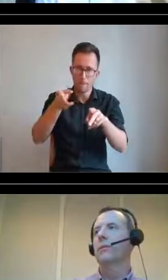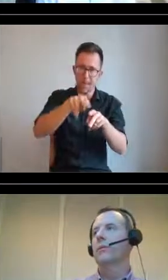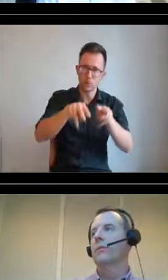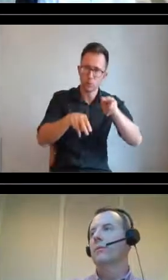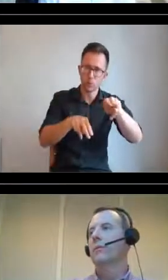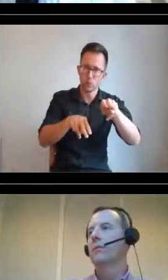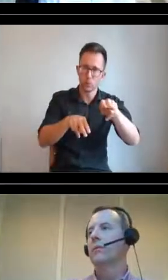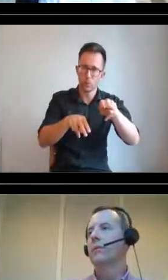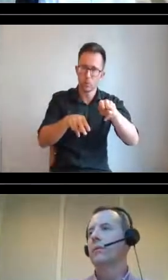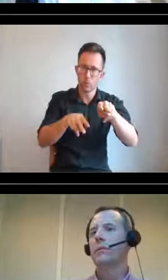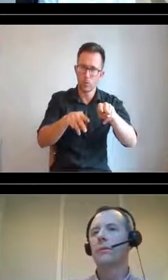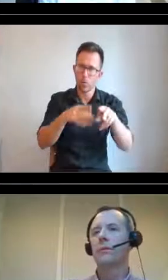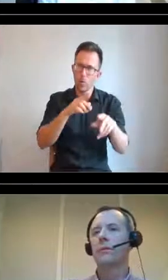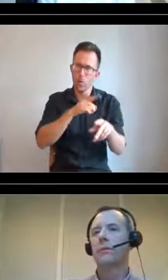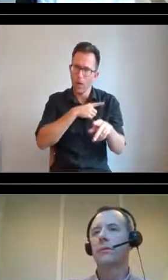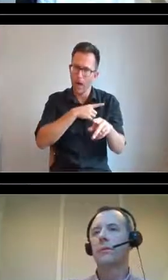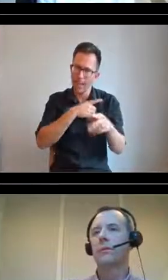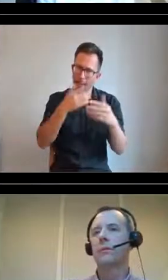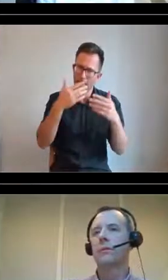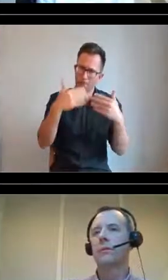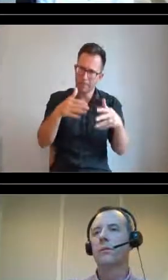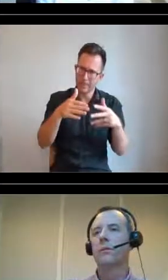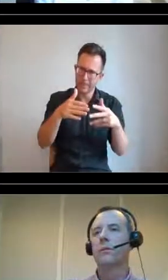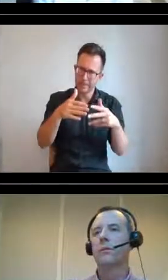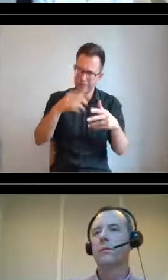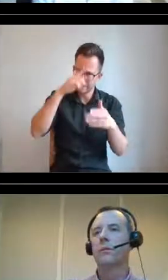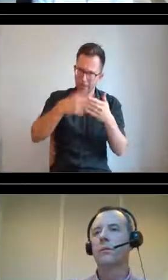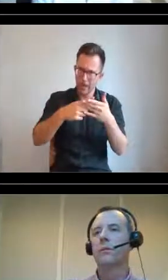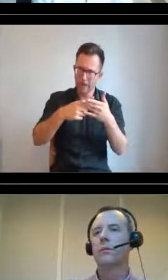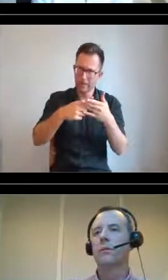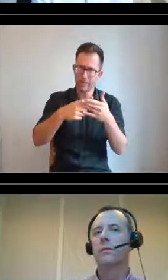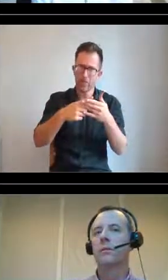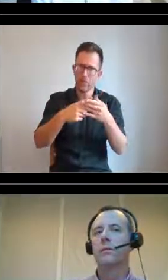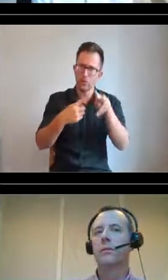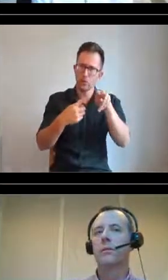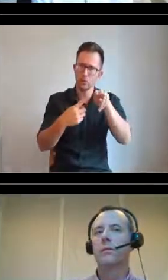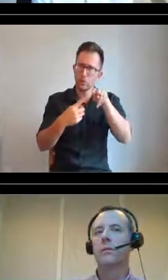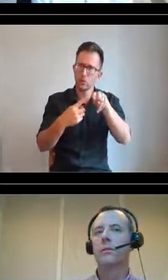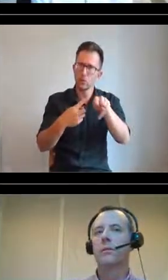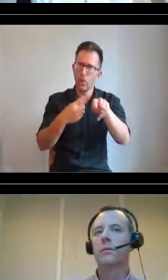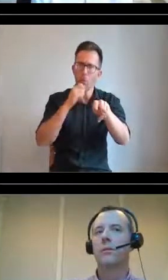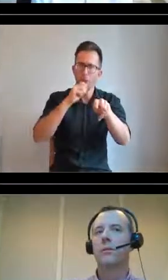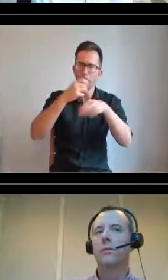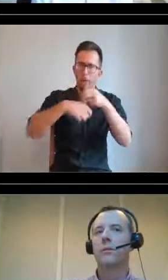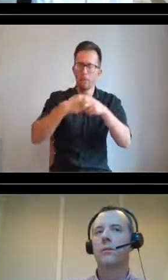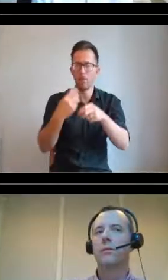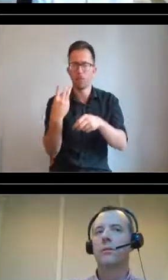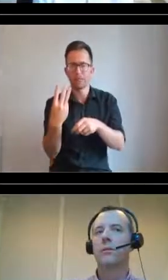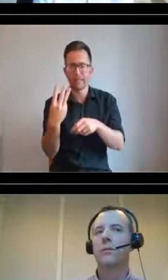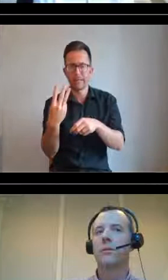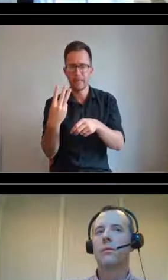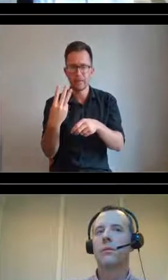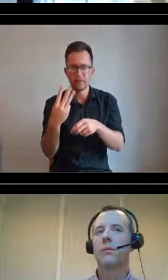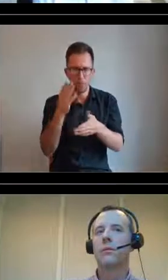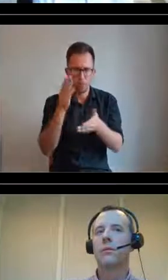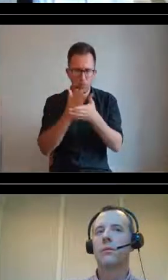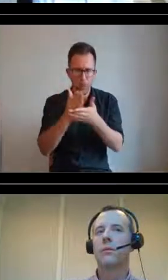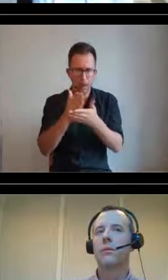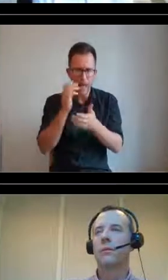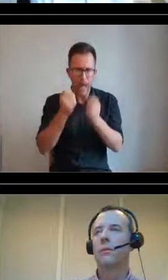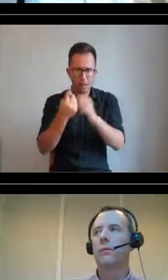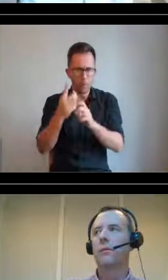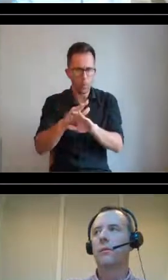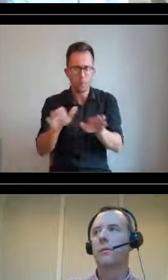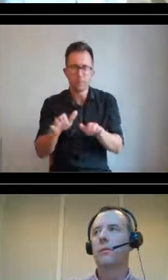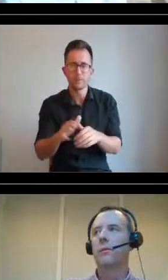we've been through all the grief making the 2 lanes up to 3 at great cost? That's a question there. About the A13. Gary, can you pick that up?